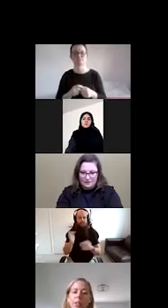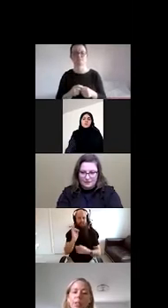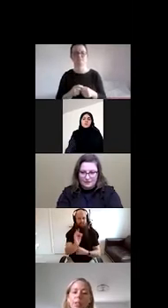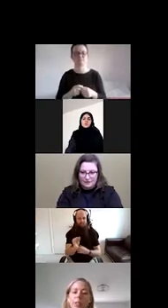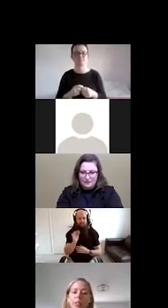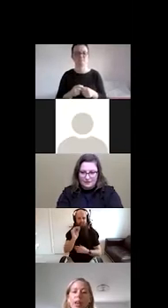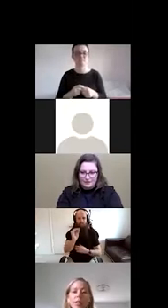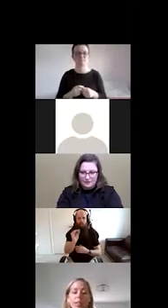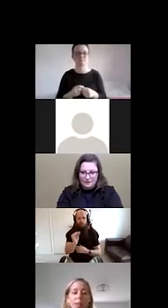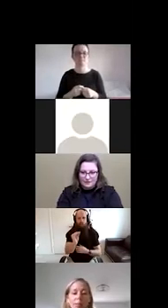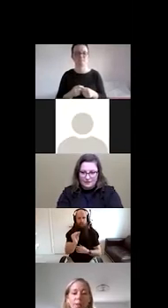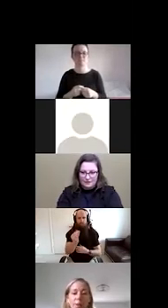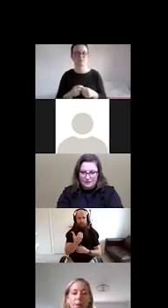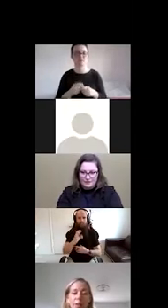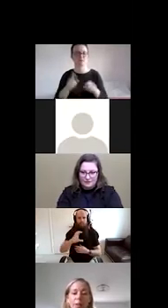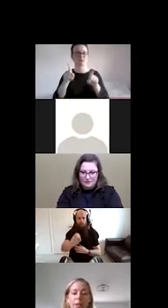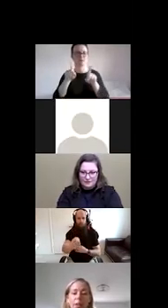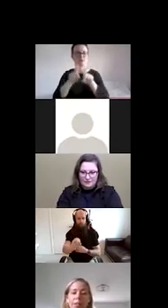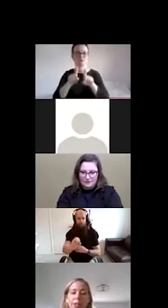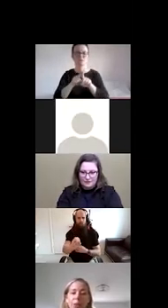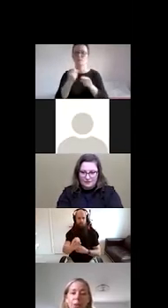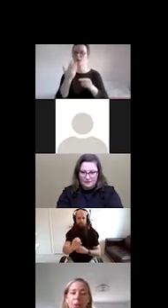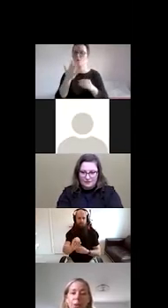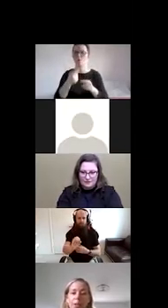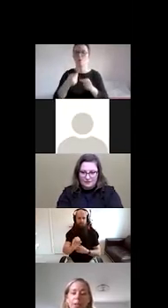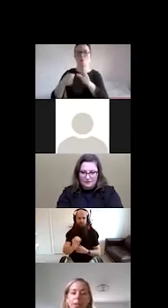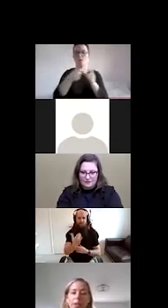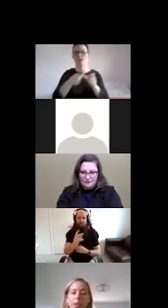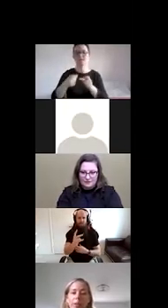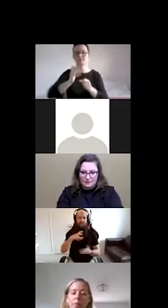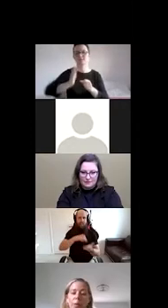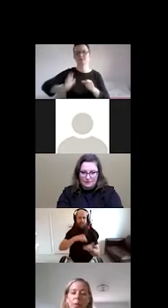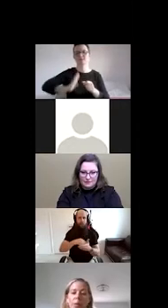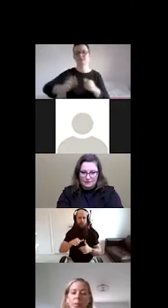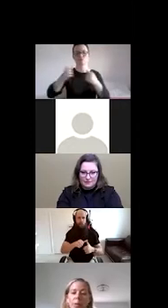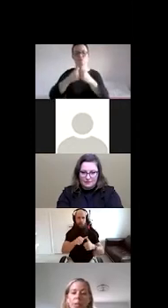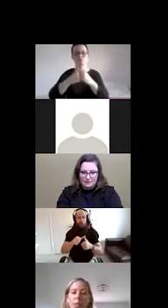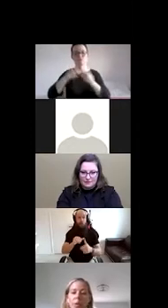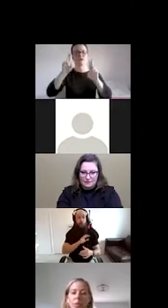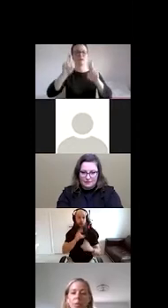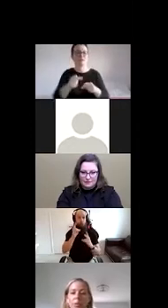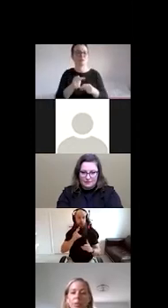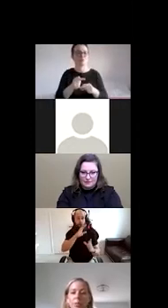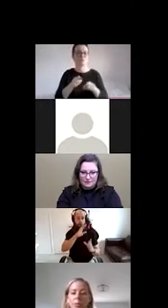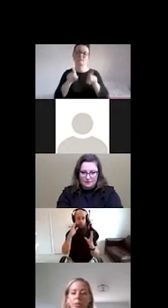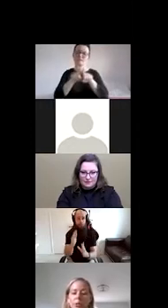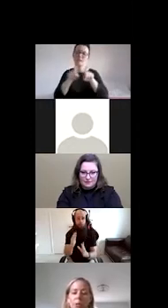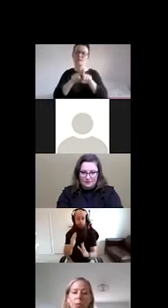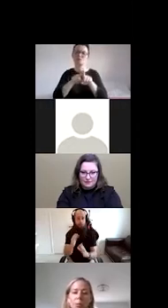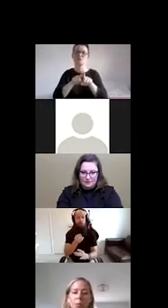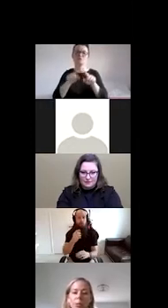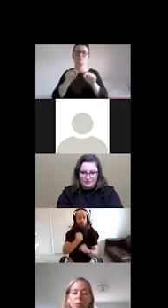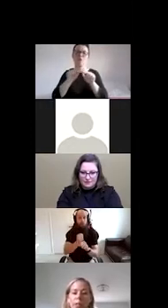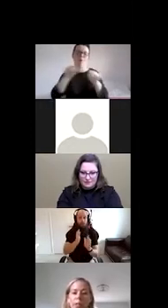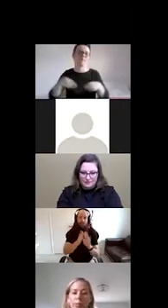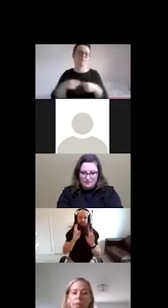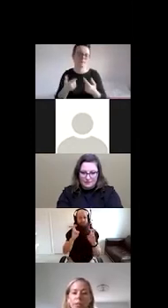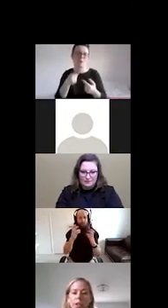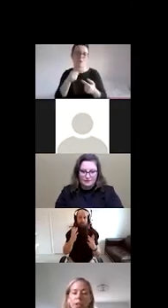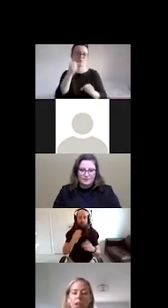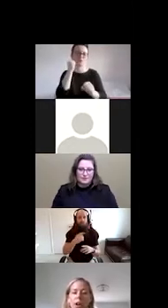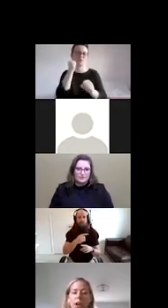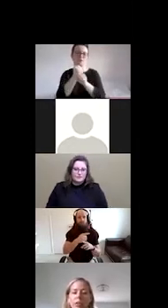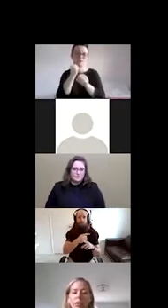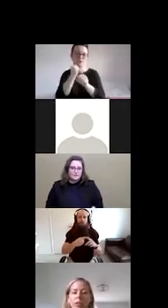society organizations have similar frameworks. They do work and focus on what they call vulnerable groups, but not as